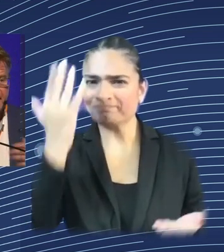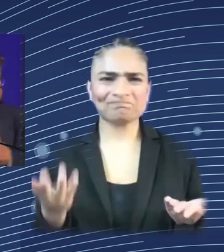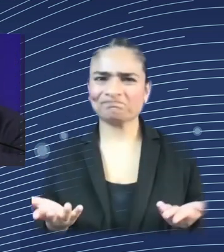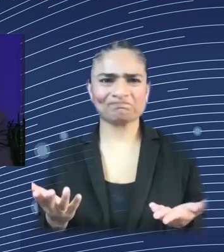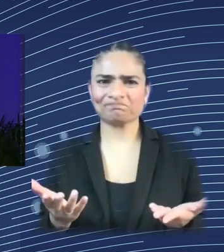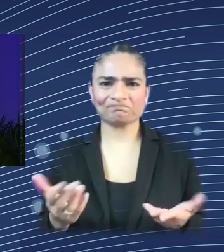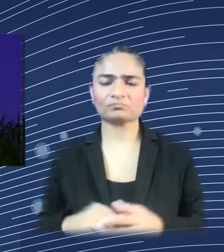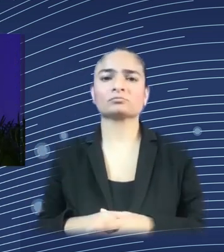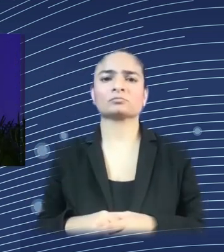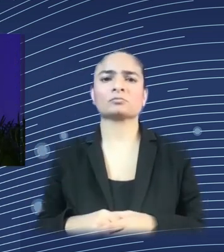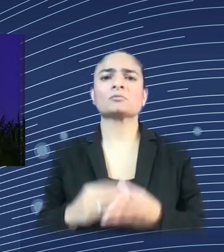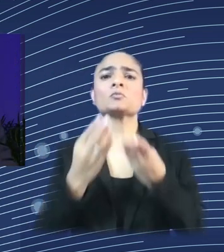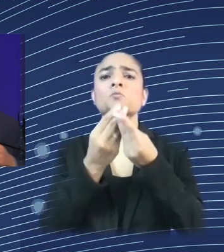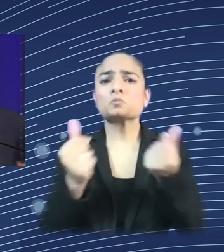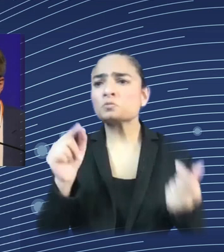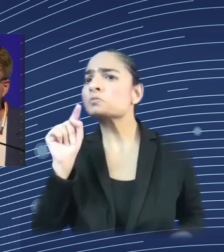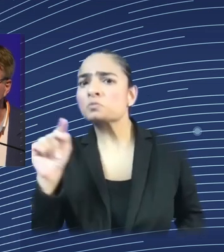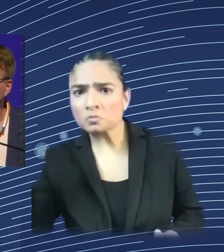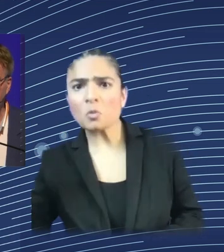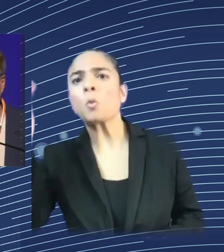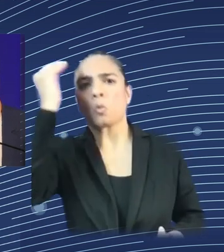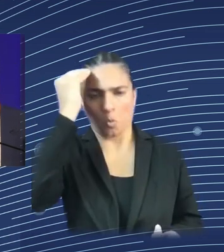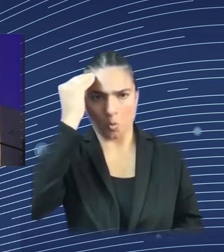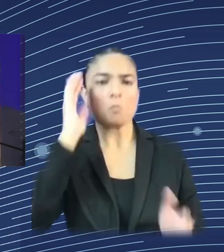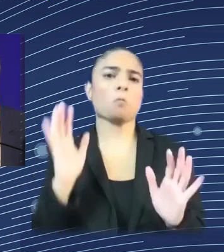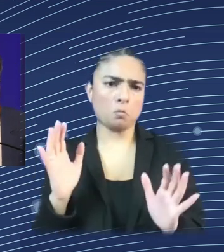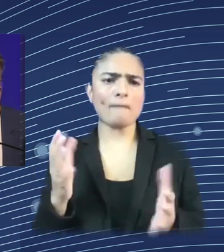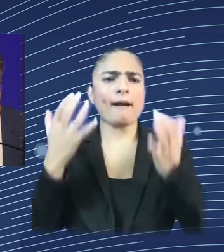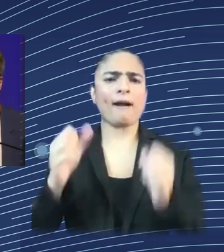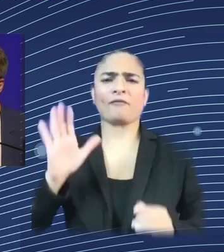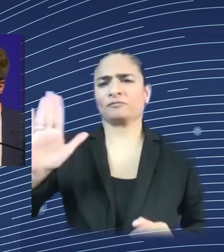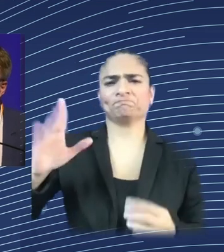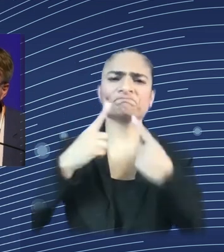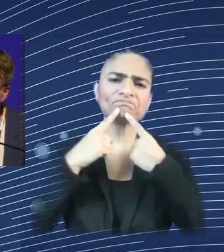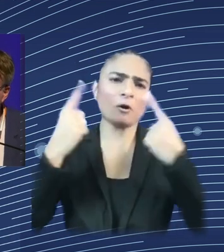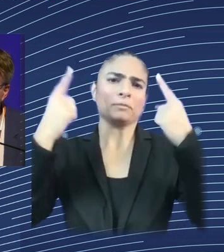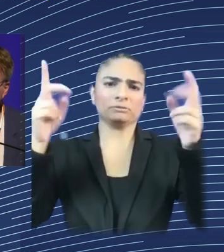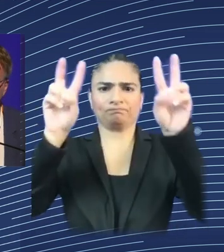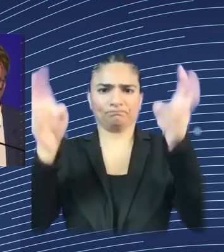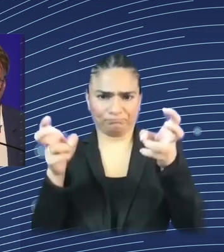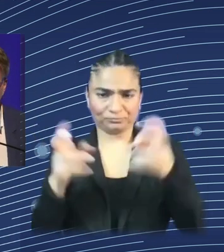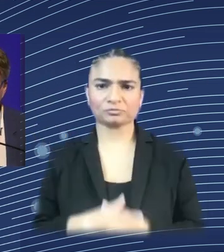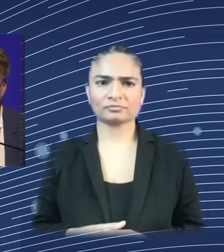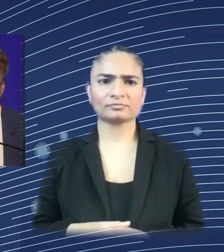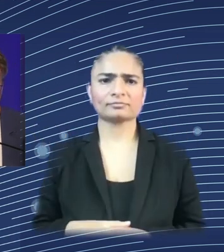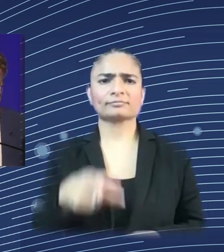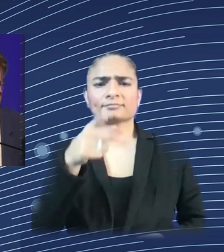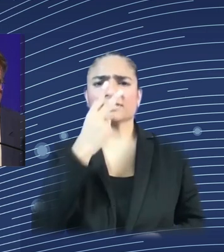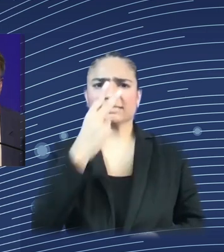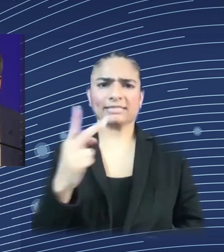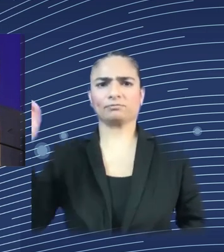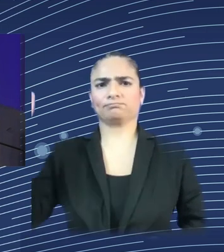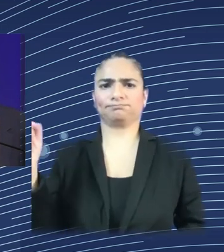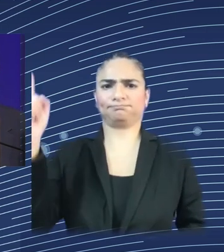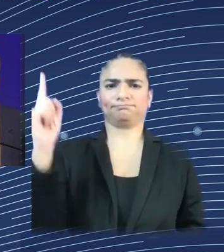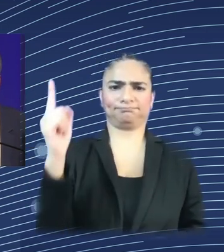and entering somewhere else. Imagine that this could be a help for us